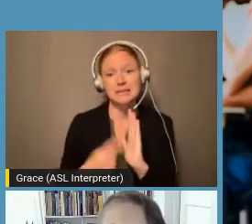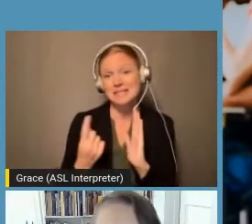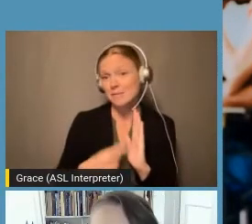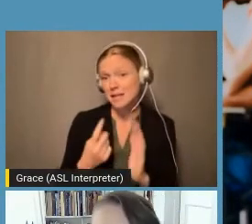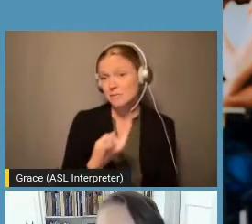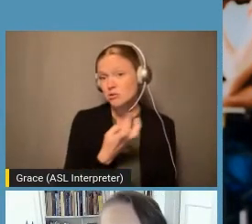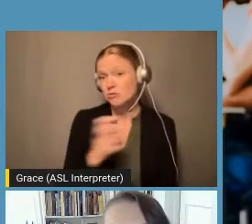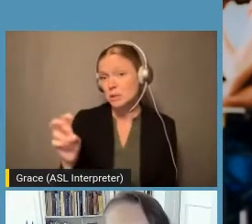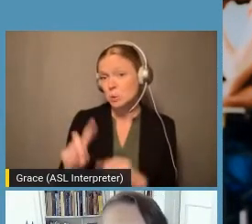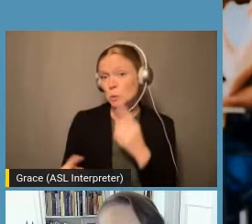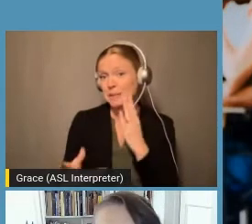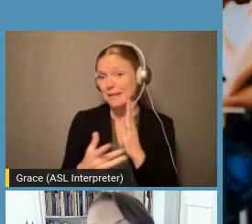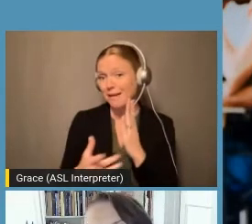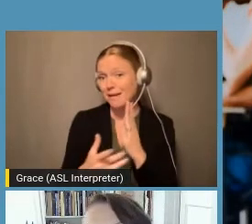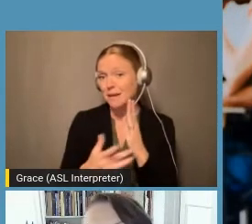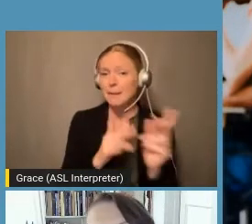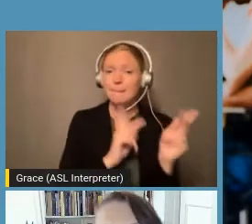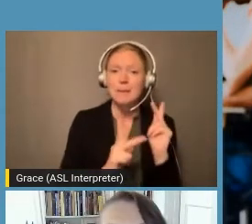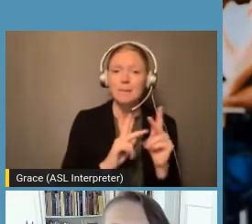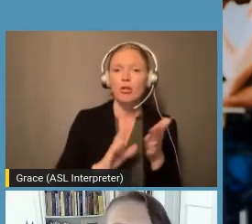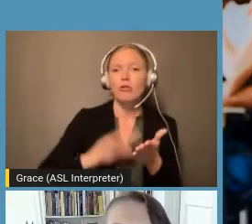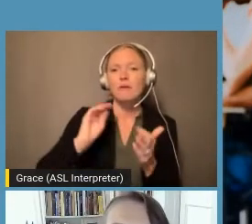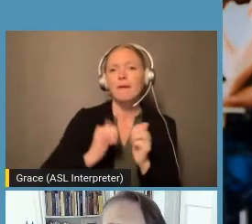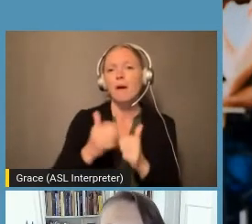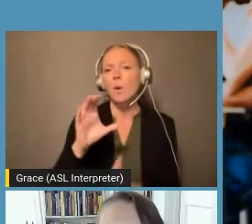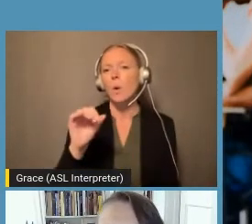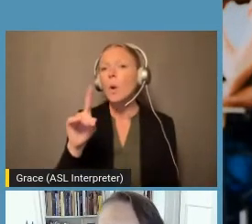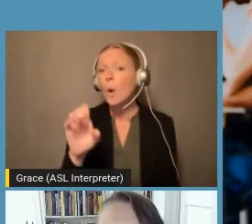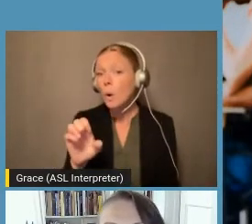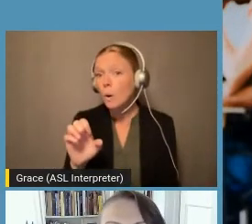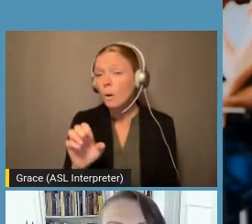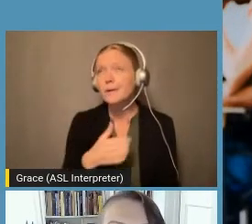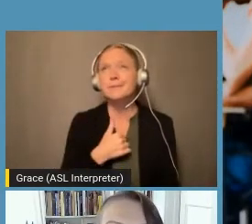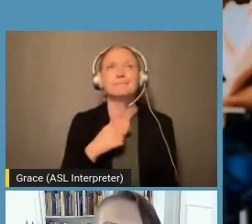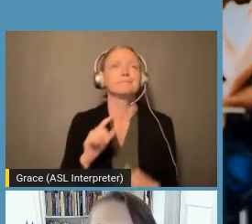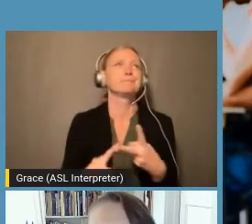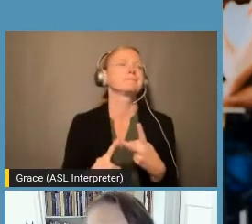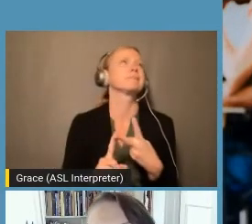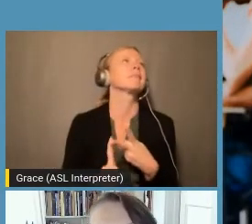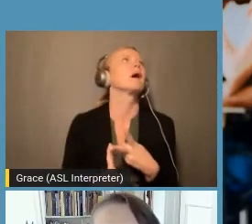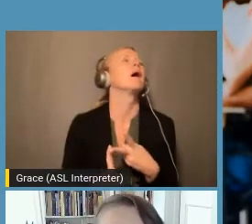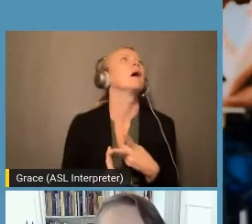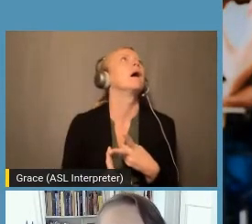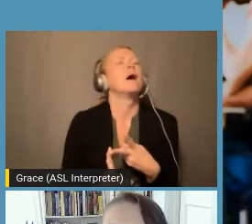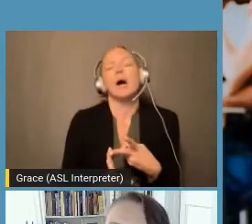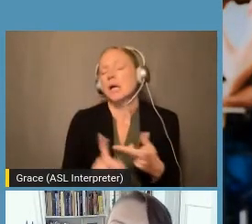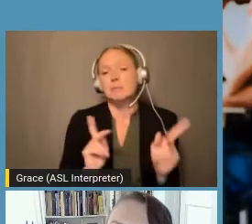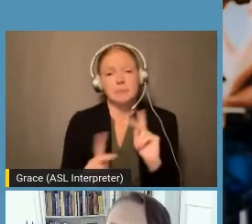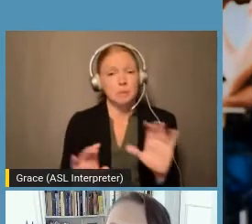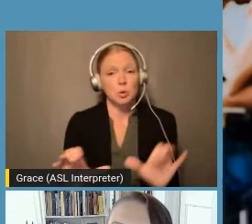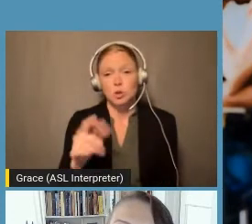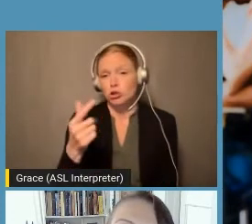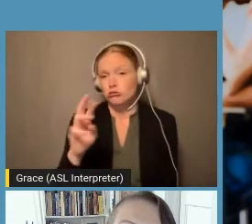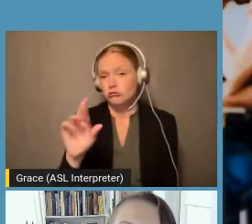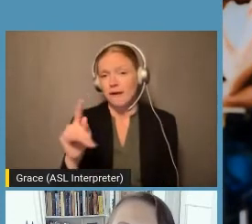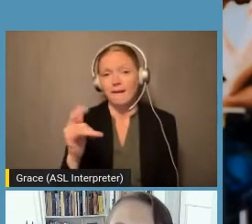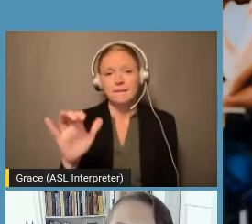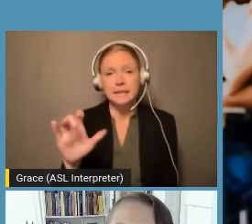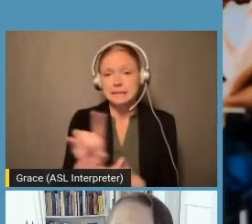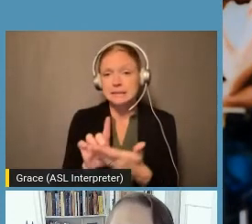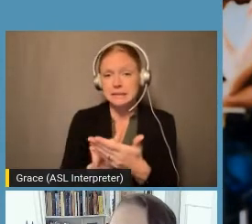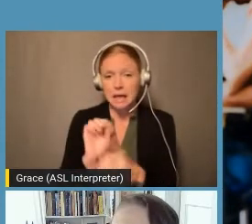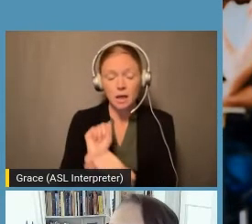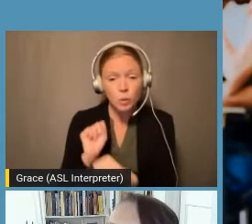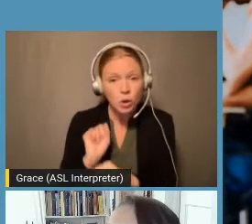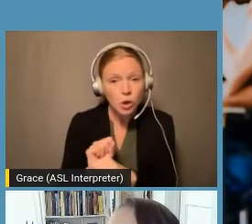transitions to tech, so people learning to code, or people doing graphic design work, lots of